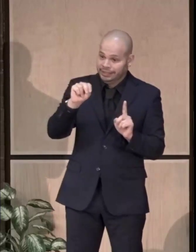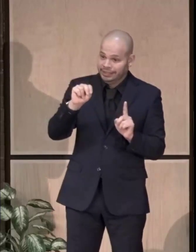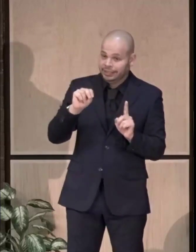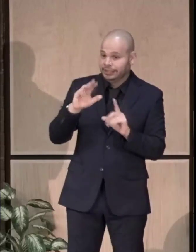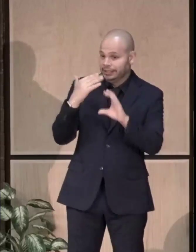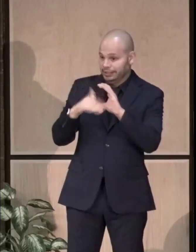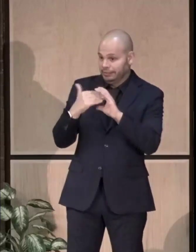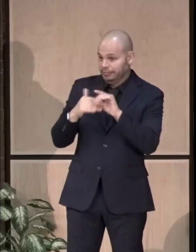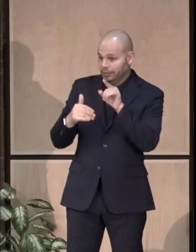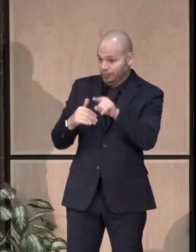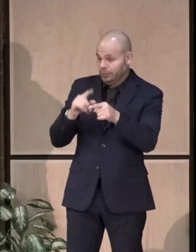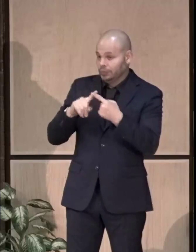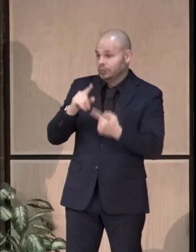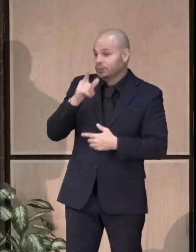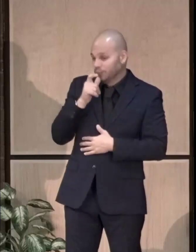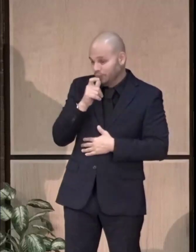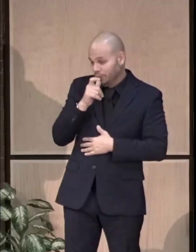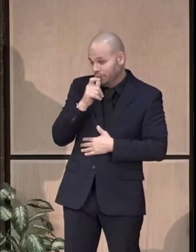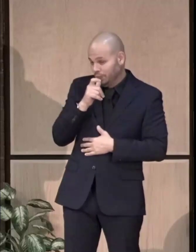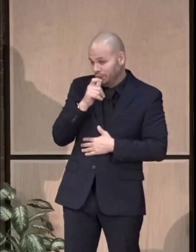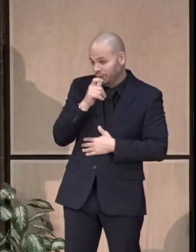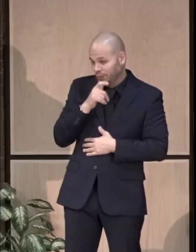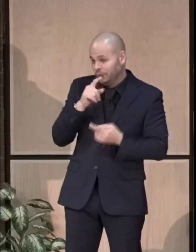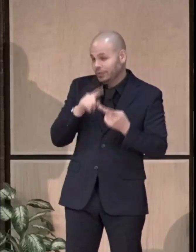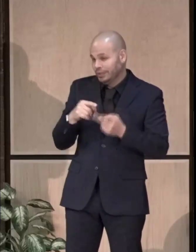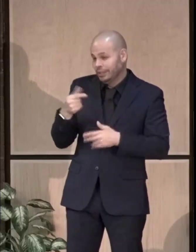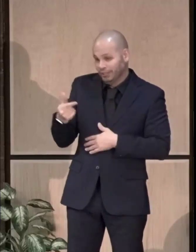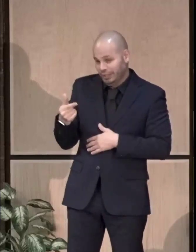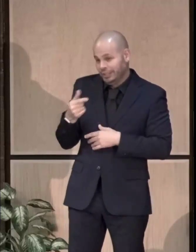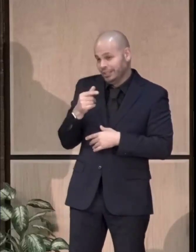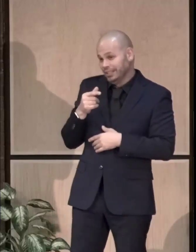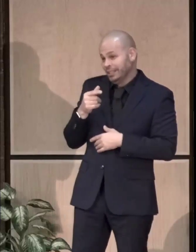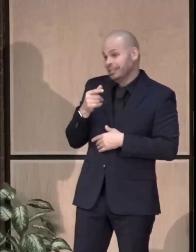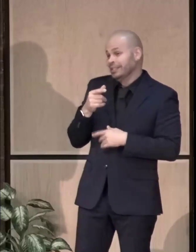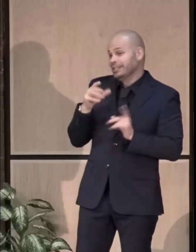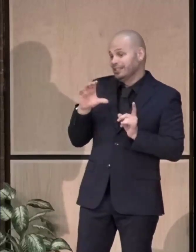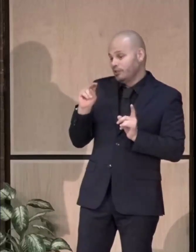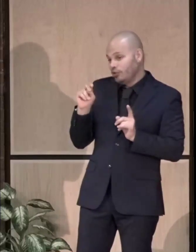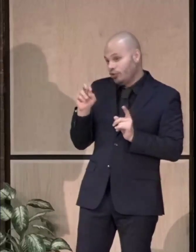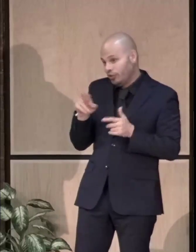to Gagnon and Connor and CCNU, dated July 26, right?